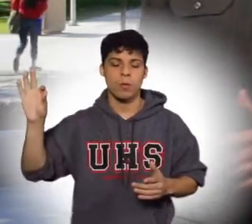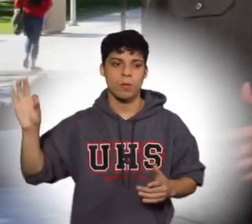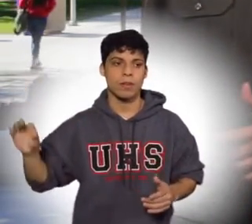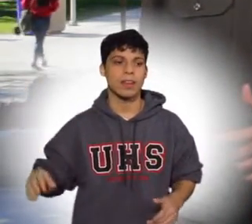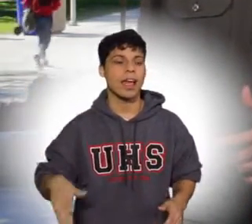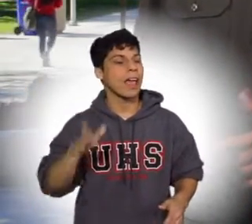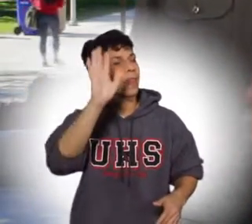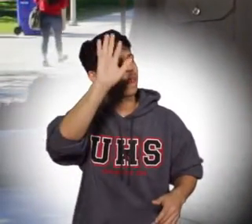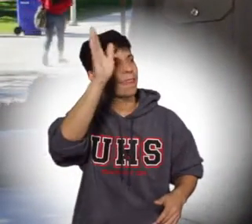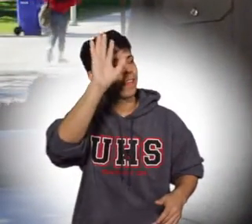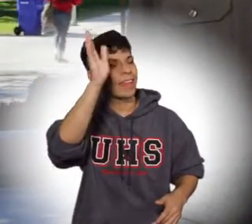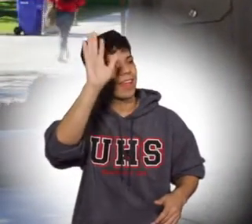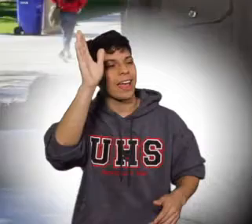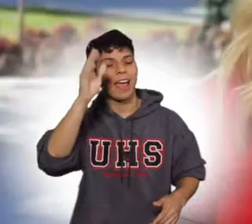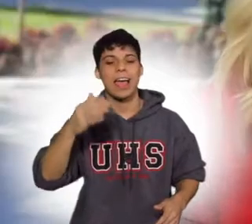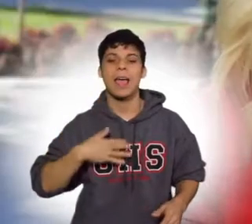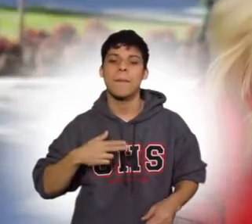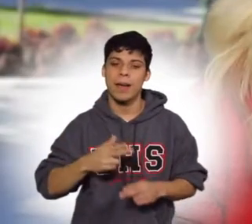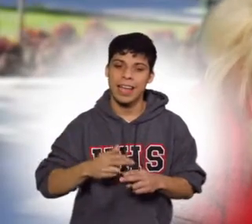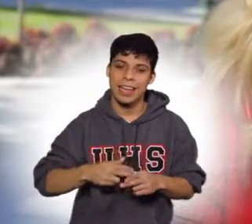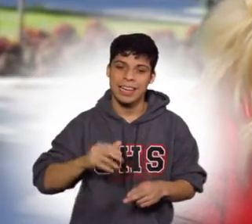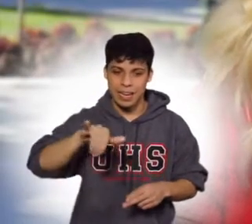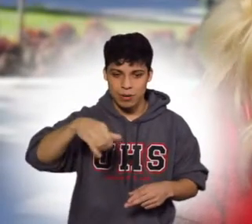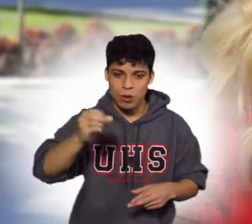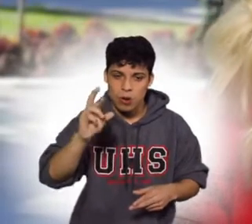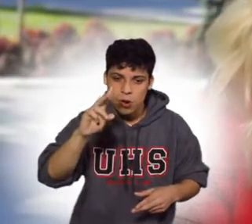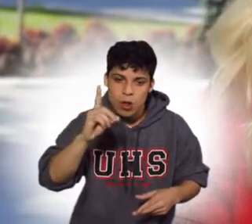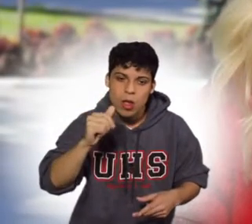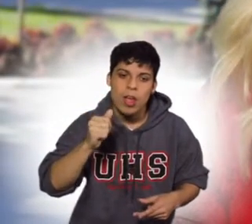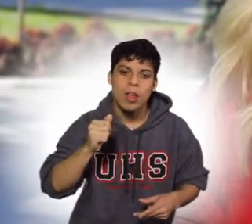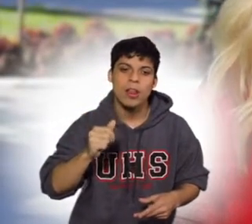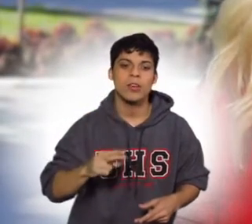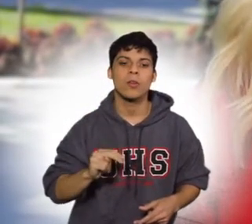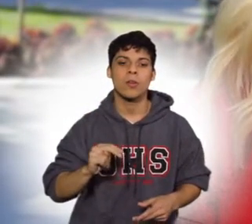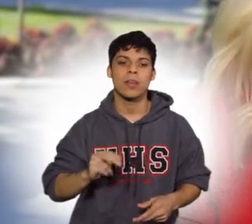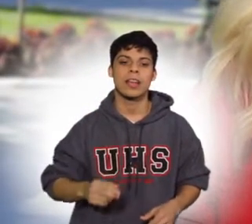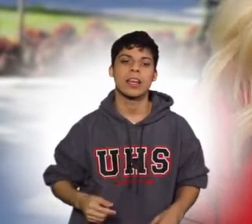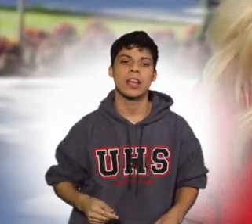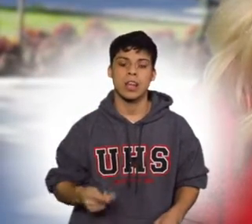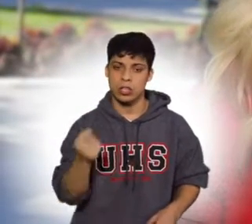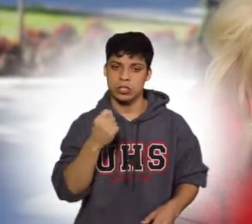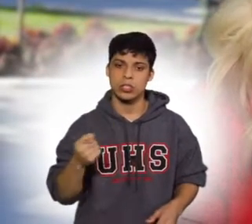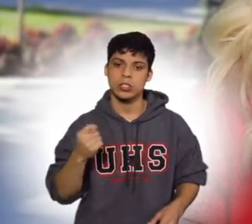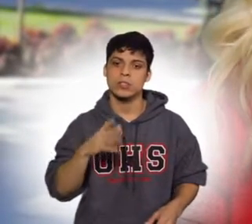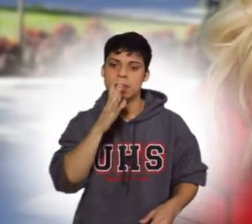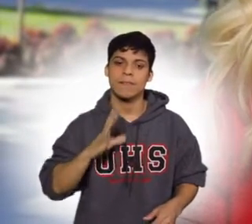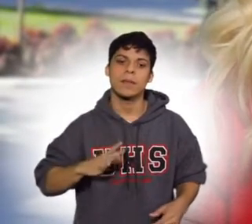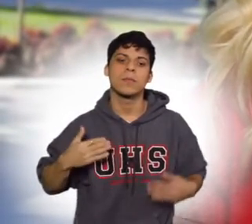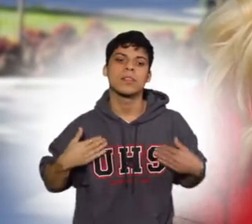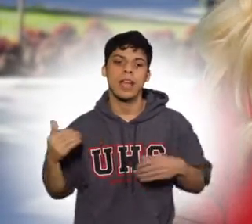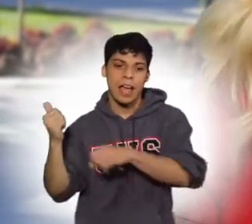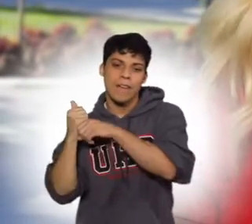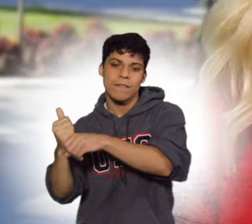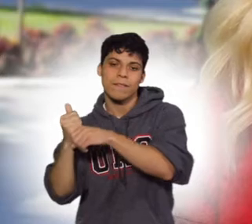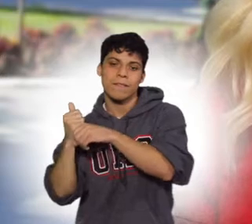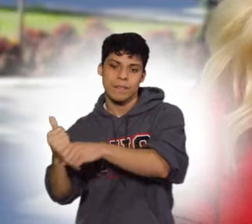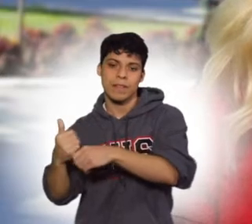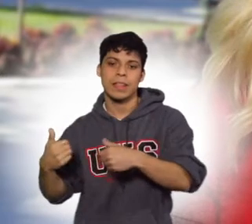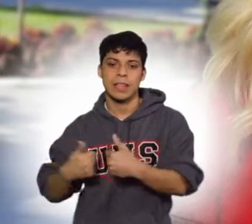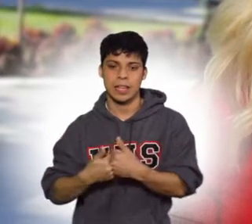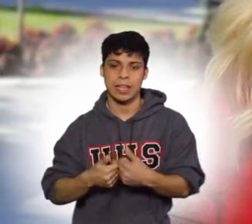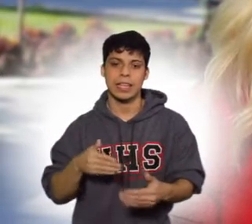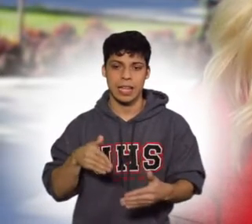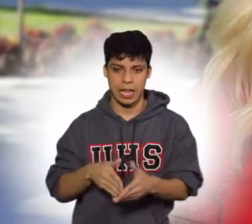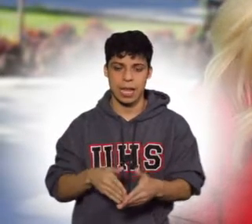And this is Jordan. Hi, Jordan. Hi, Jordan. On Tuesday, our Lady Rams have a softball game against the Blue Devils from